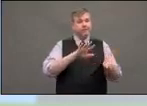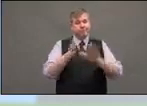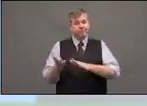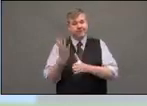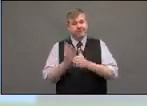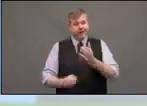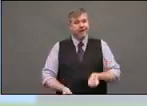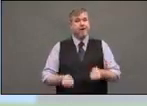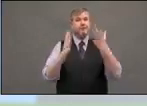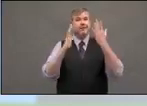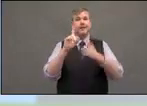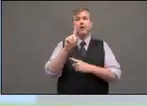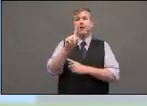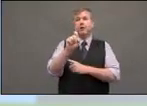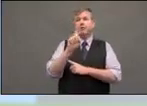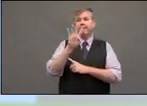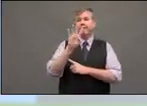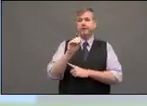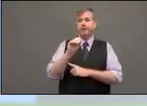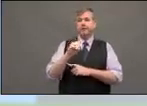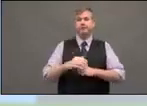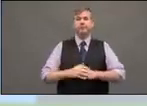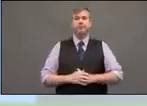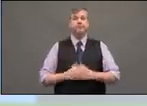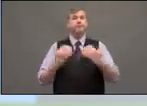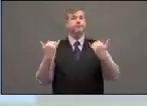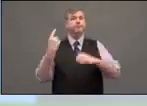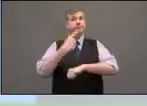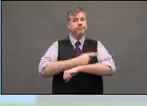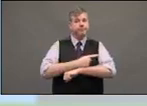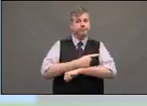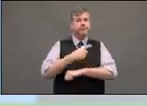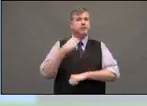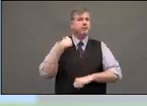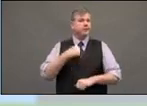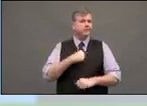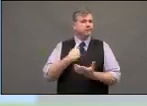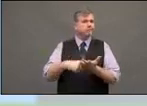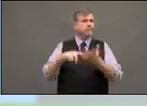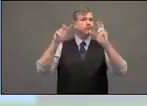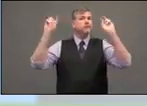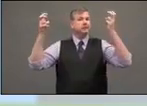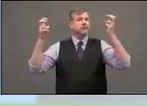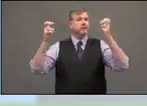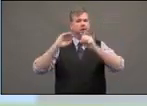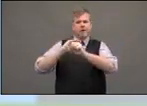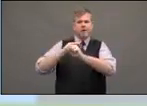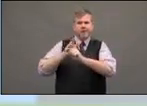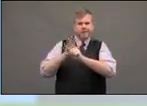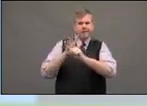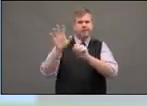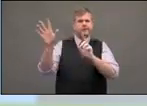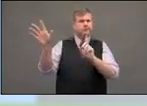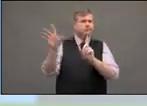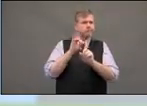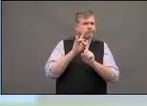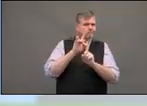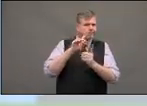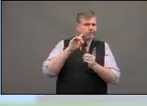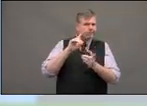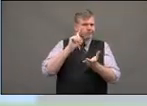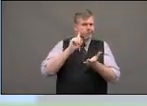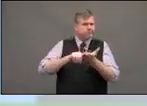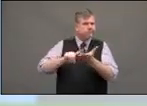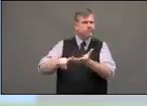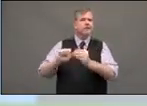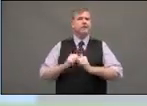about case investigation and contact tracing, which is one of the 5 key indicators identified by the Bay Area health officers as they continue